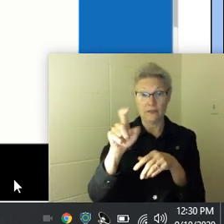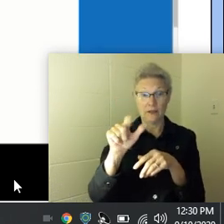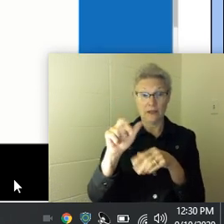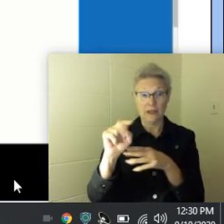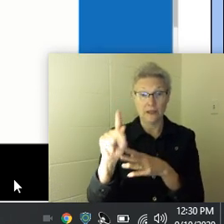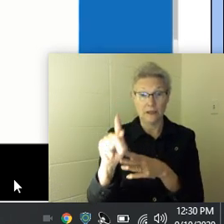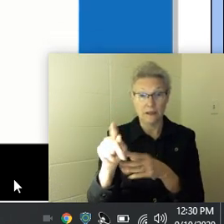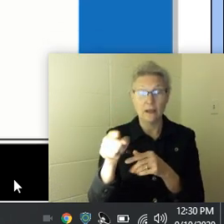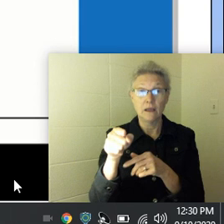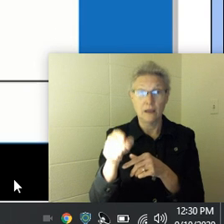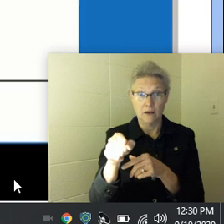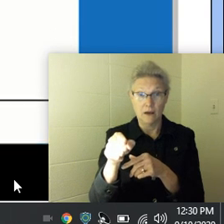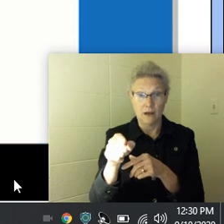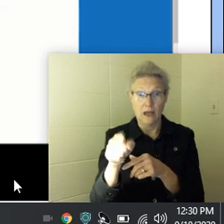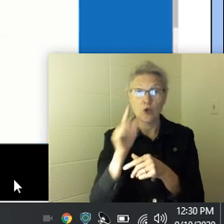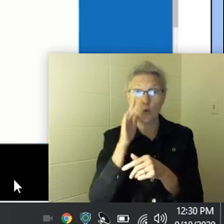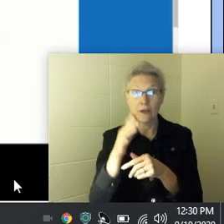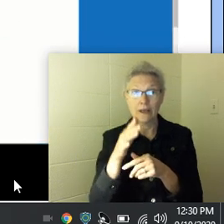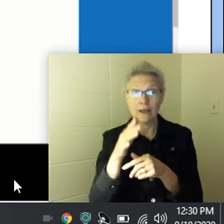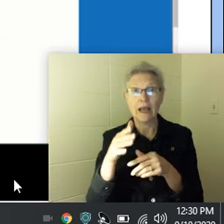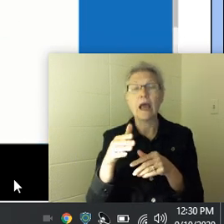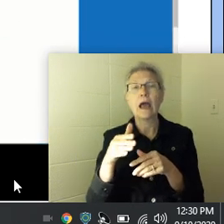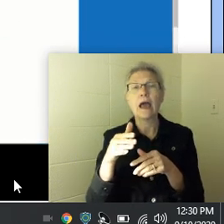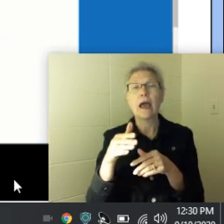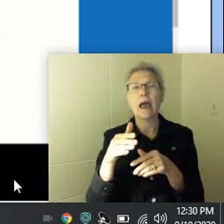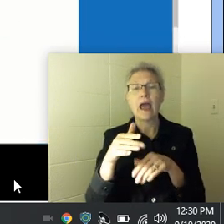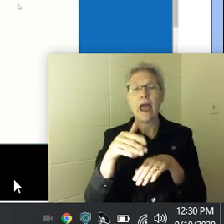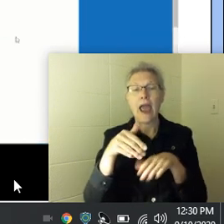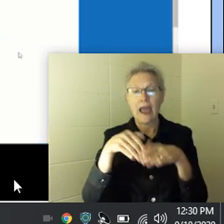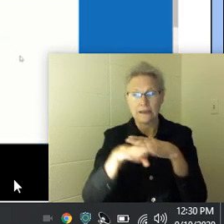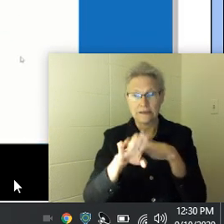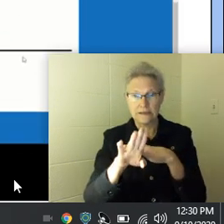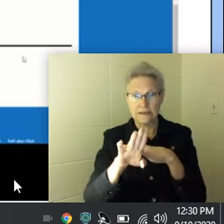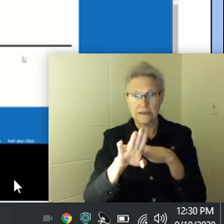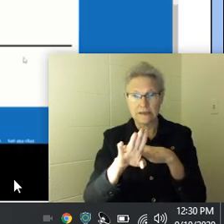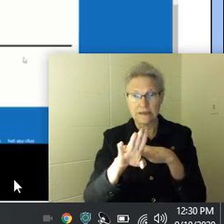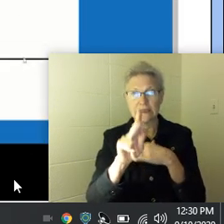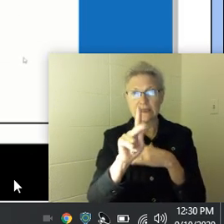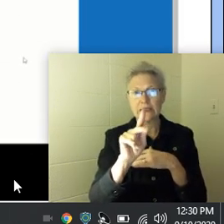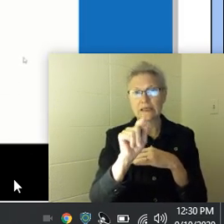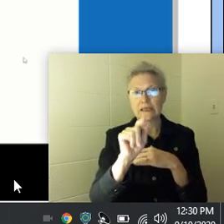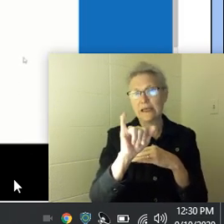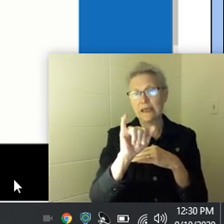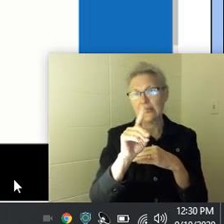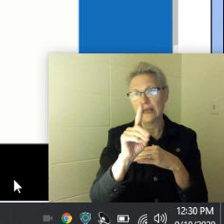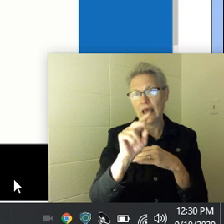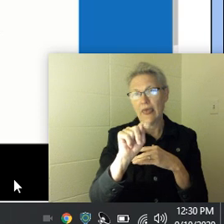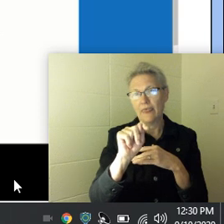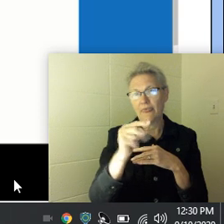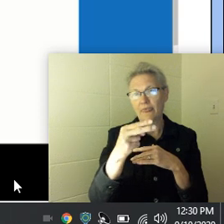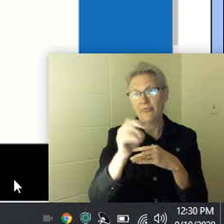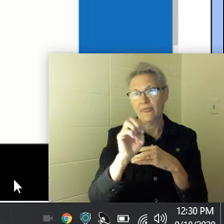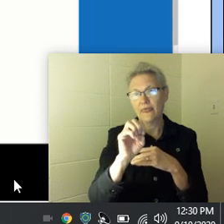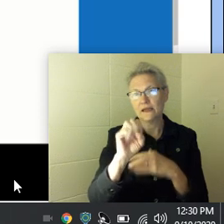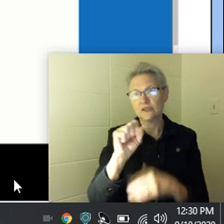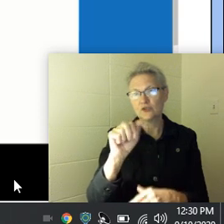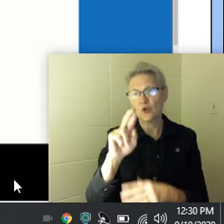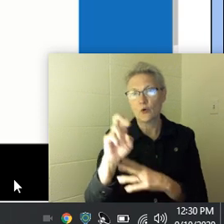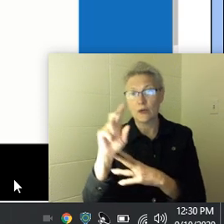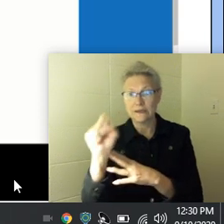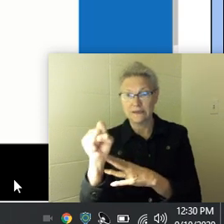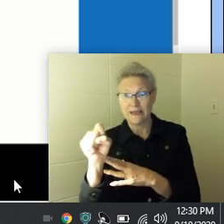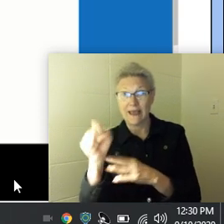you'll get access to this site called Kid Thesaurus. Now, it's going to look something like this. In this